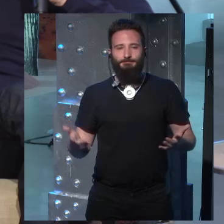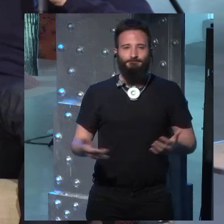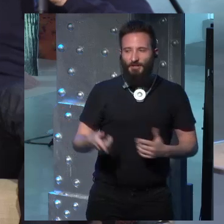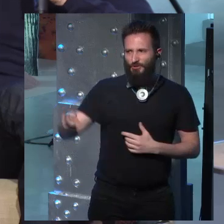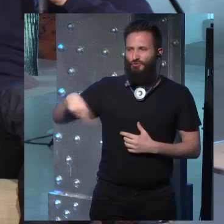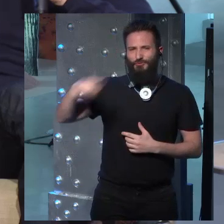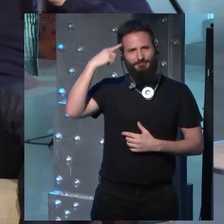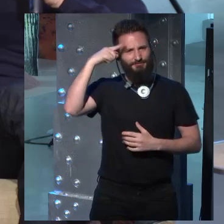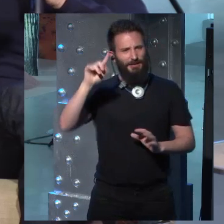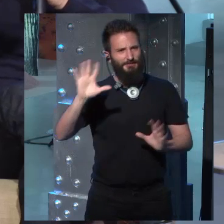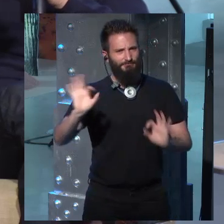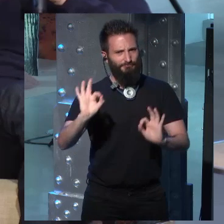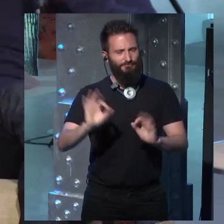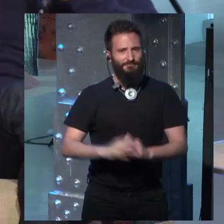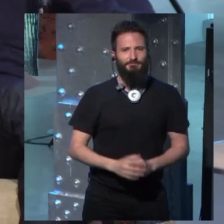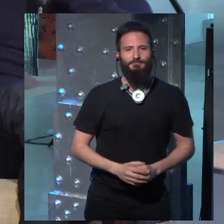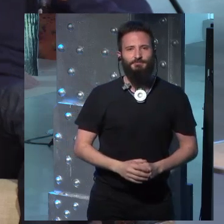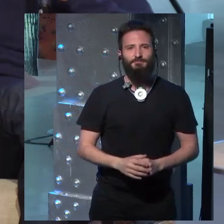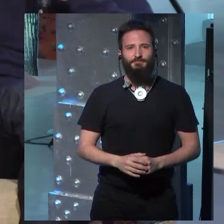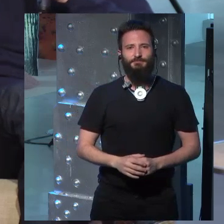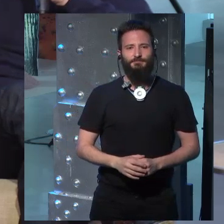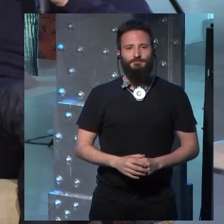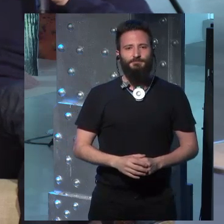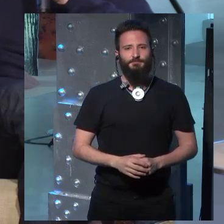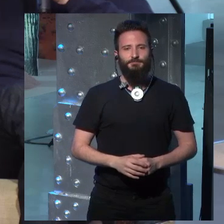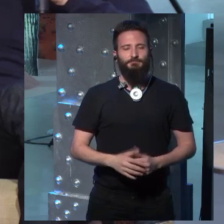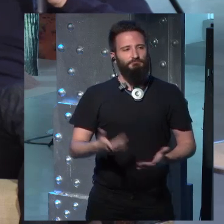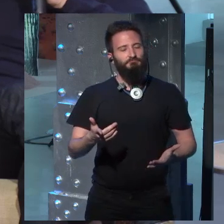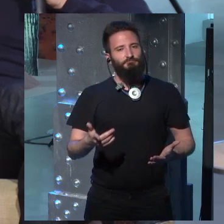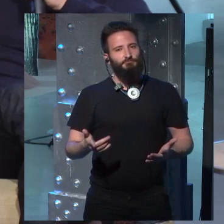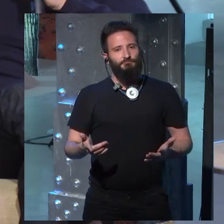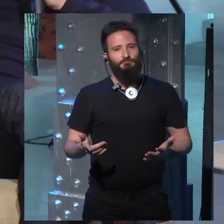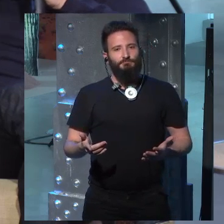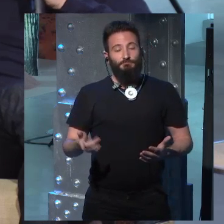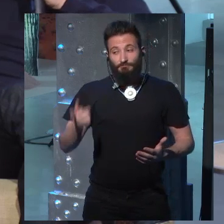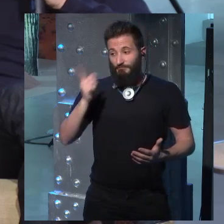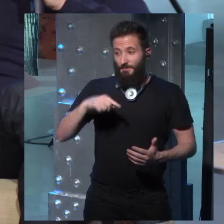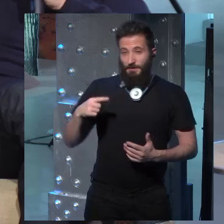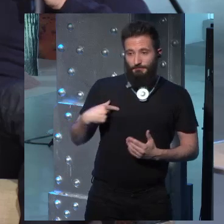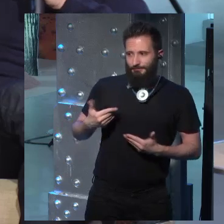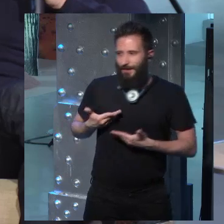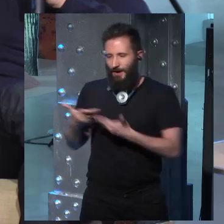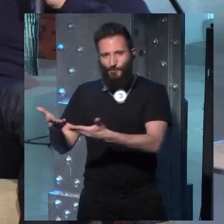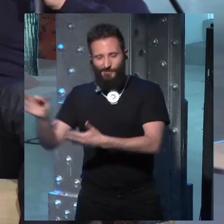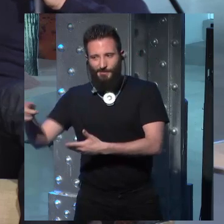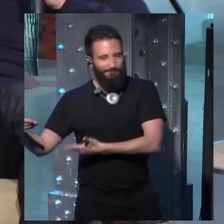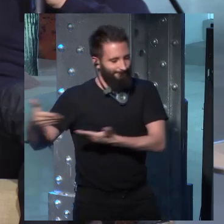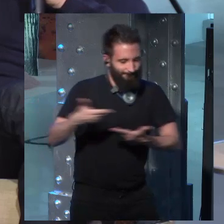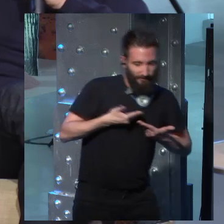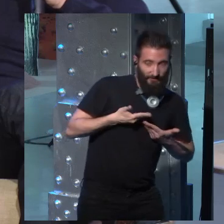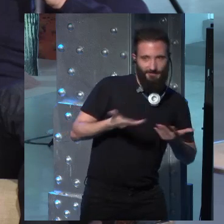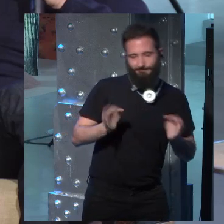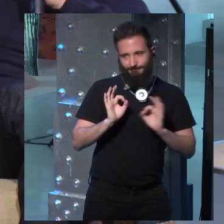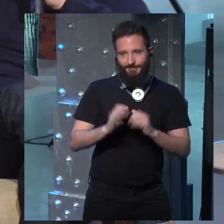they stay on each other's side. And of course, the choice that Kim makes at the end of season 2 to not to